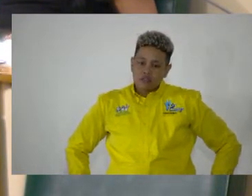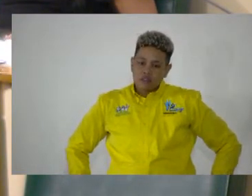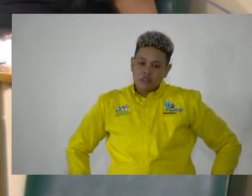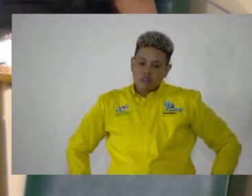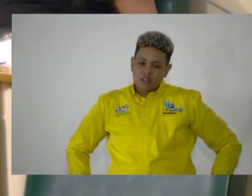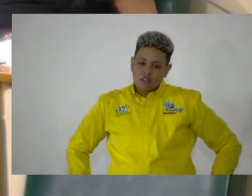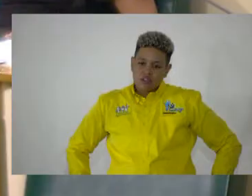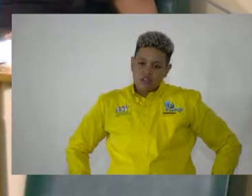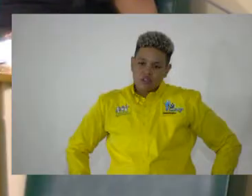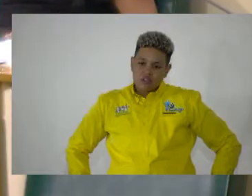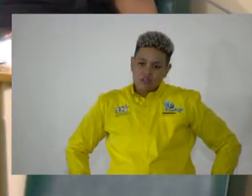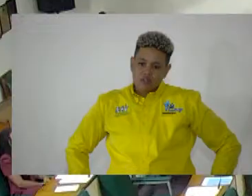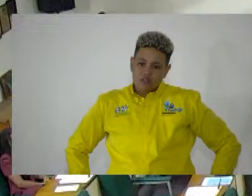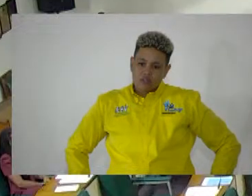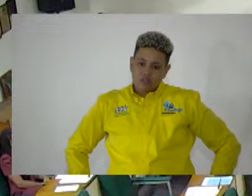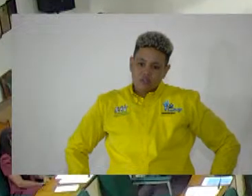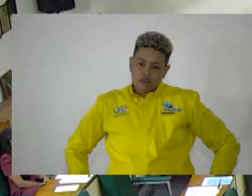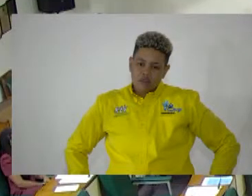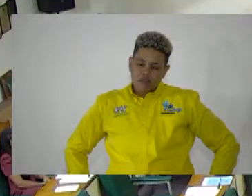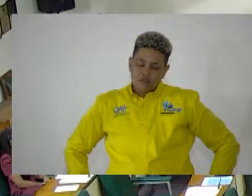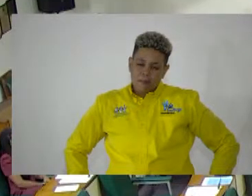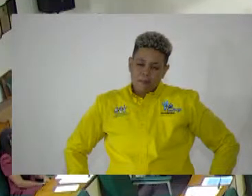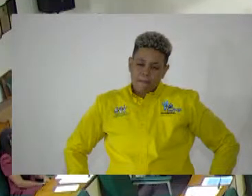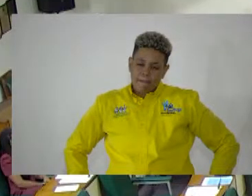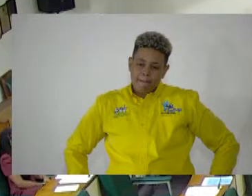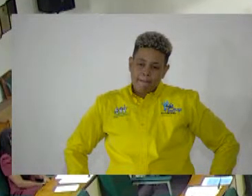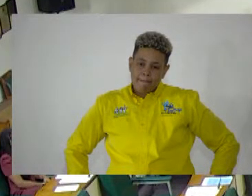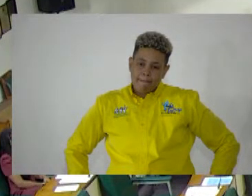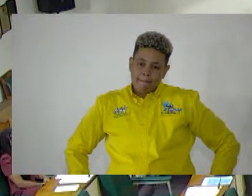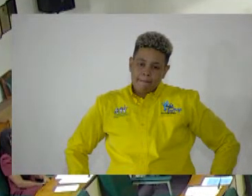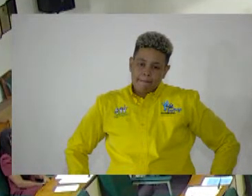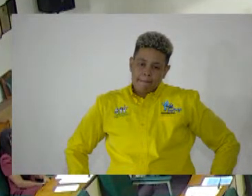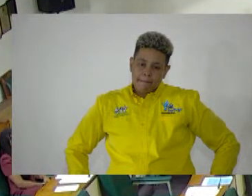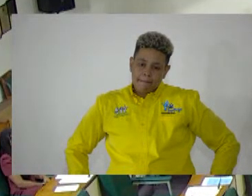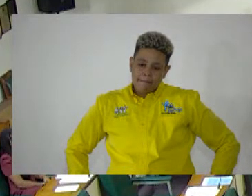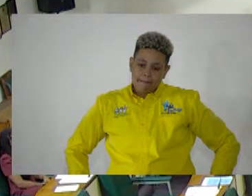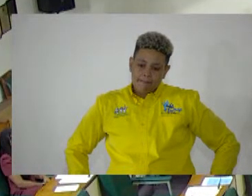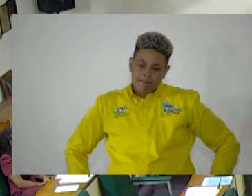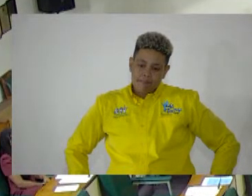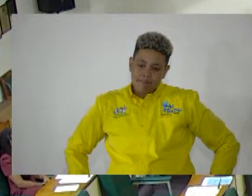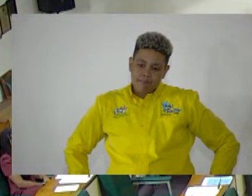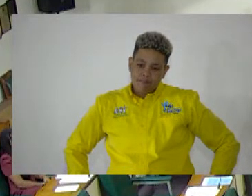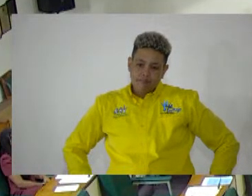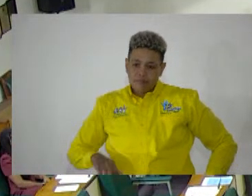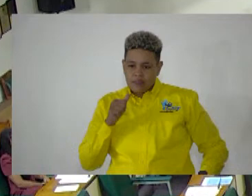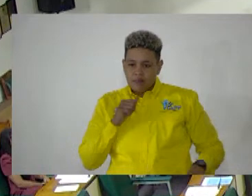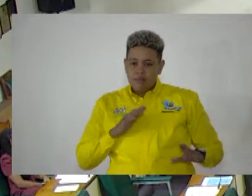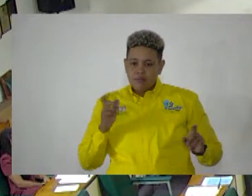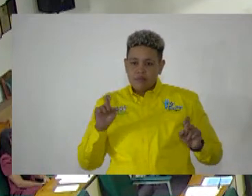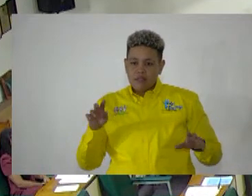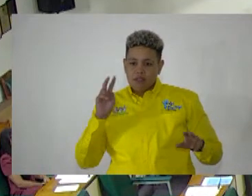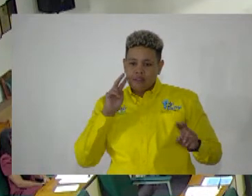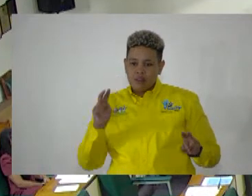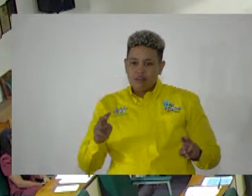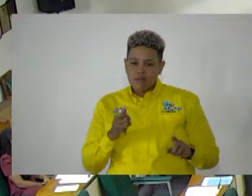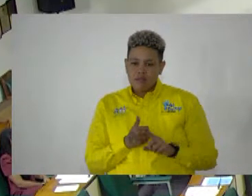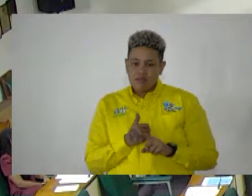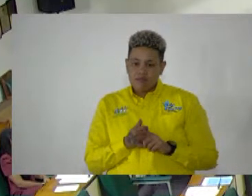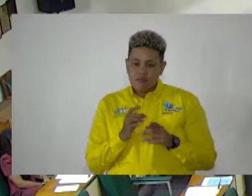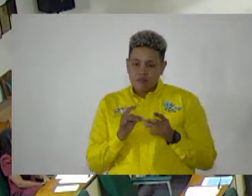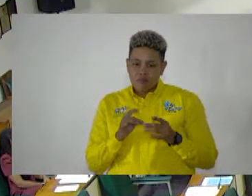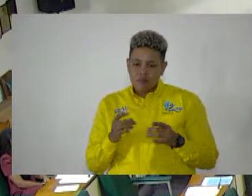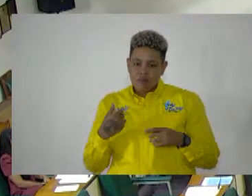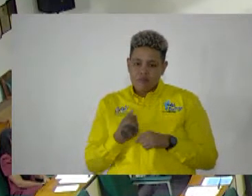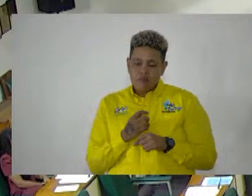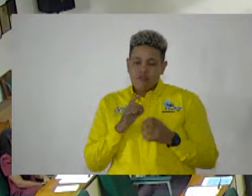Speaker, through you, Madam Speaker, I just wanted to remind the Prime Minister that he had not addressed the comments that I had made